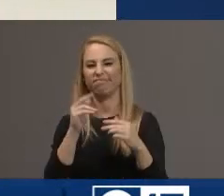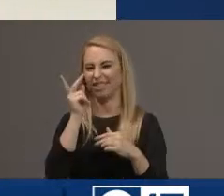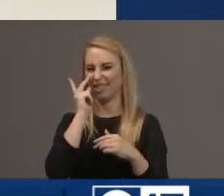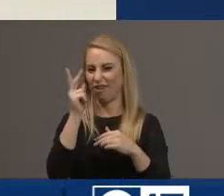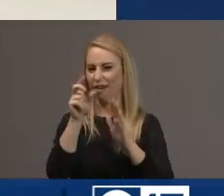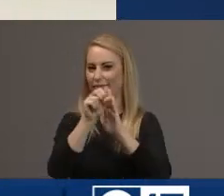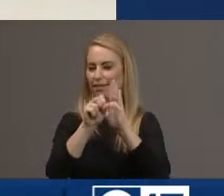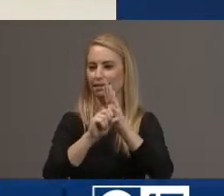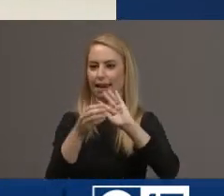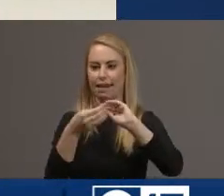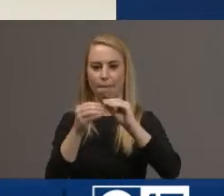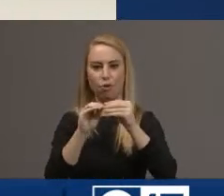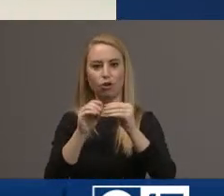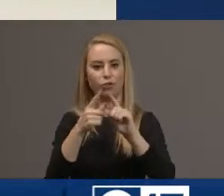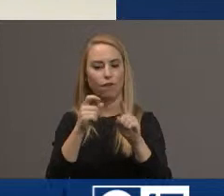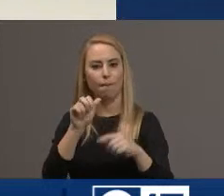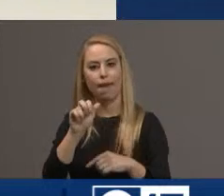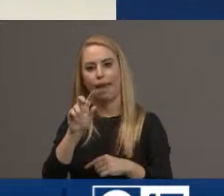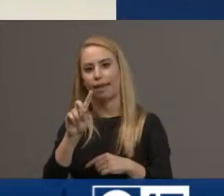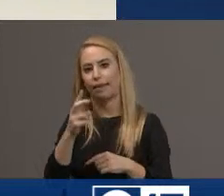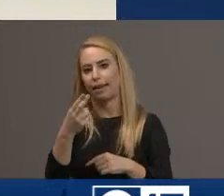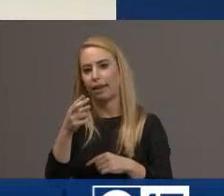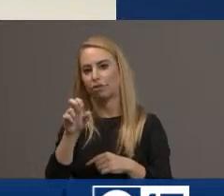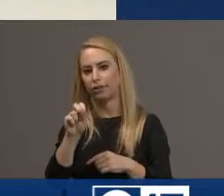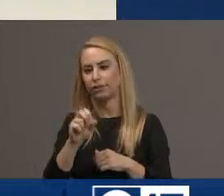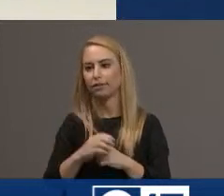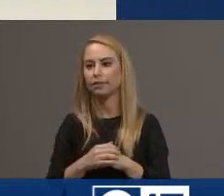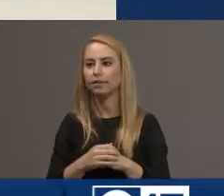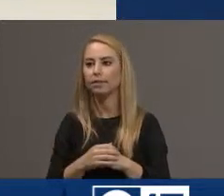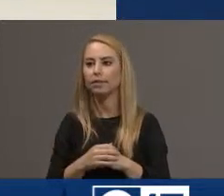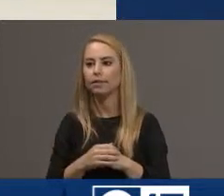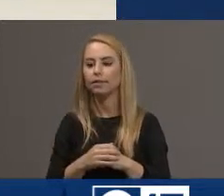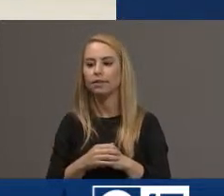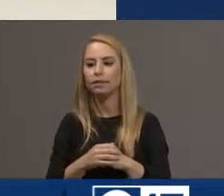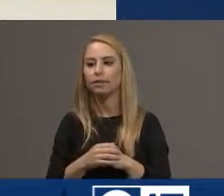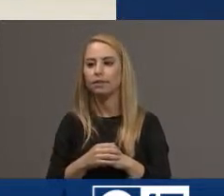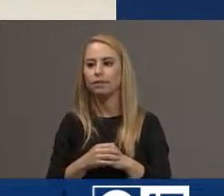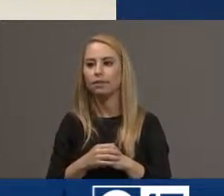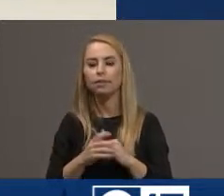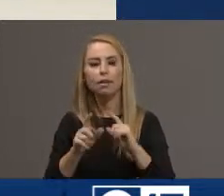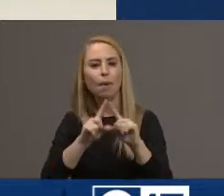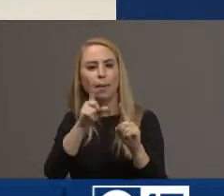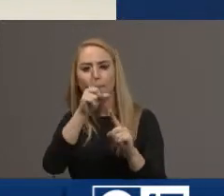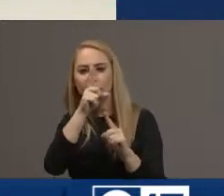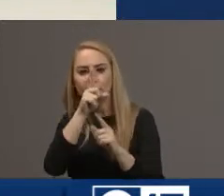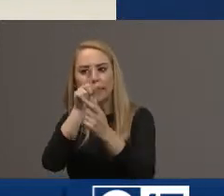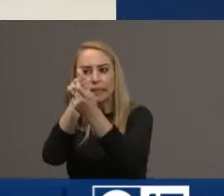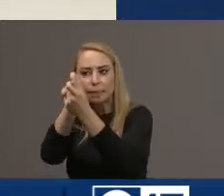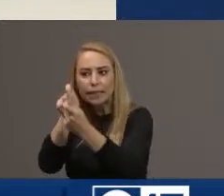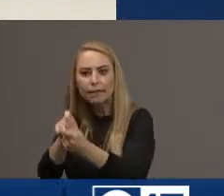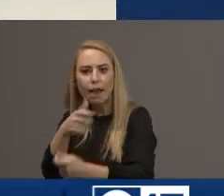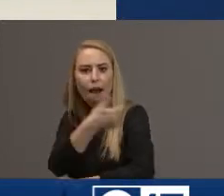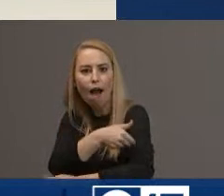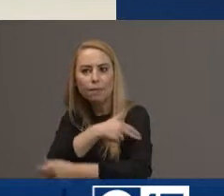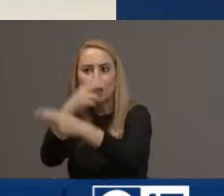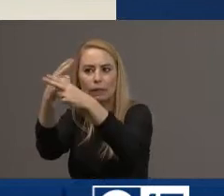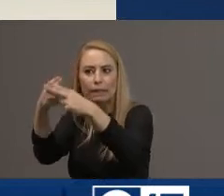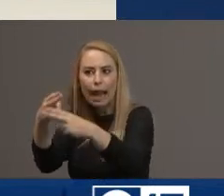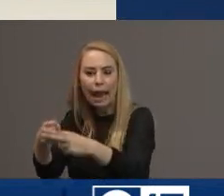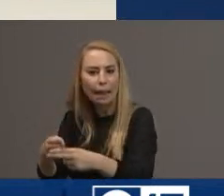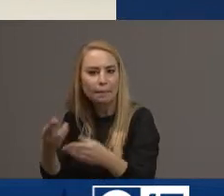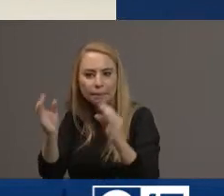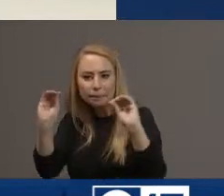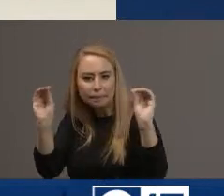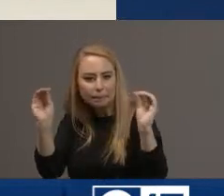always available on the ADHS website, but we don't have that information for individual hospitals and hospital systems. Without that